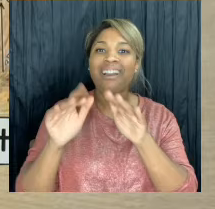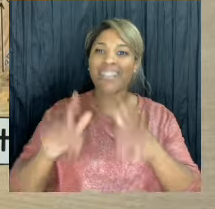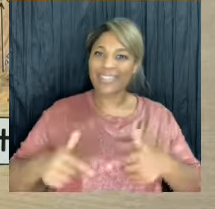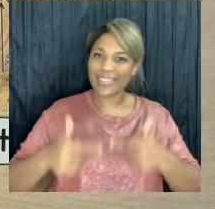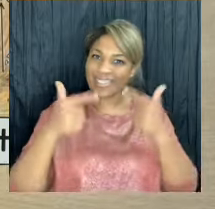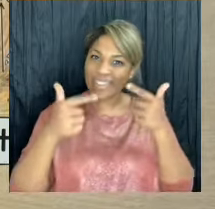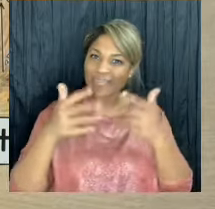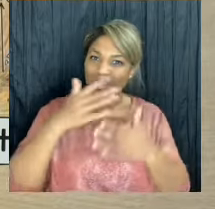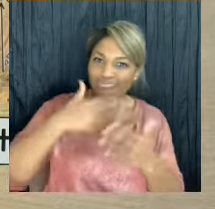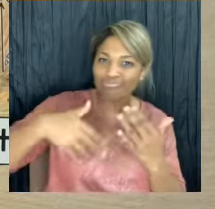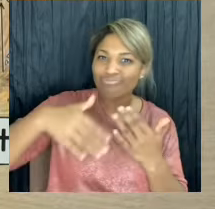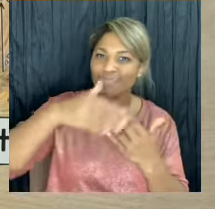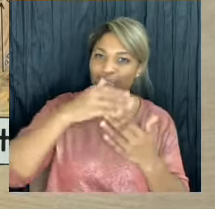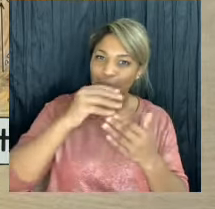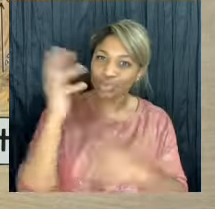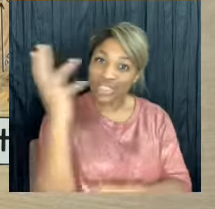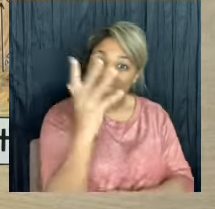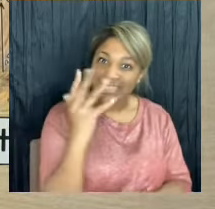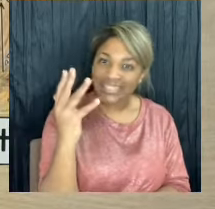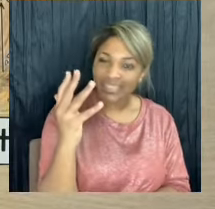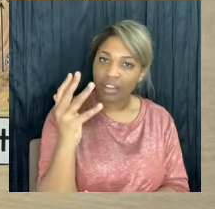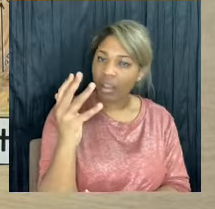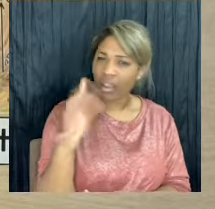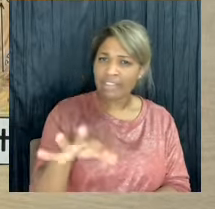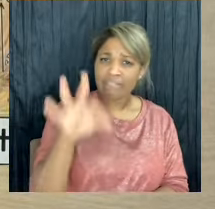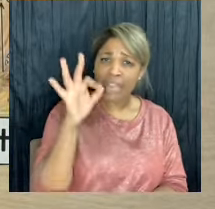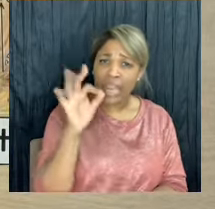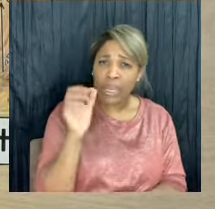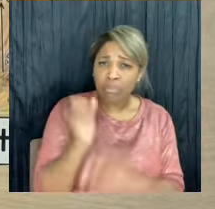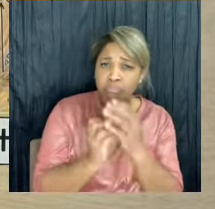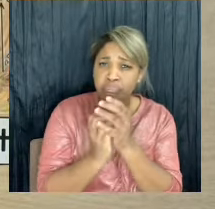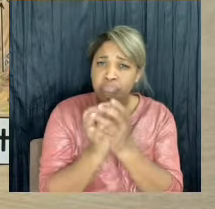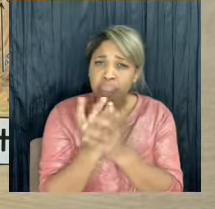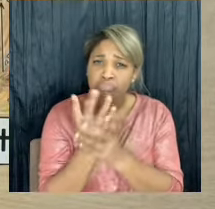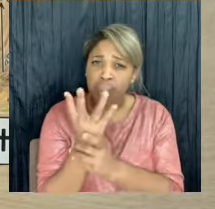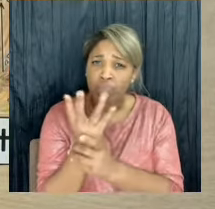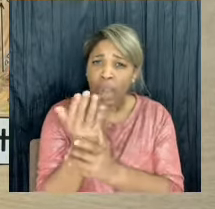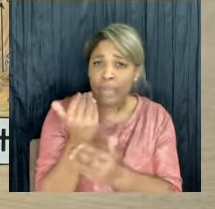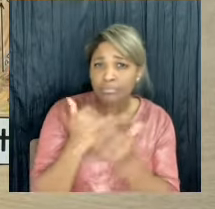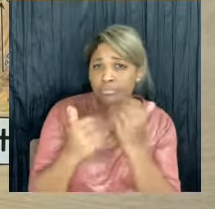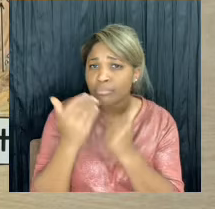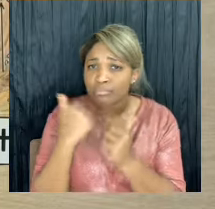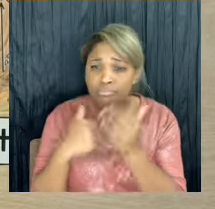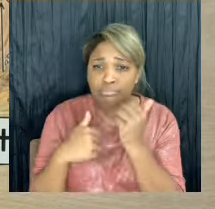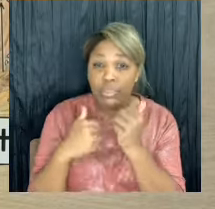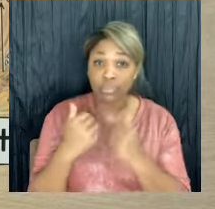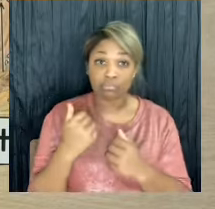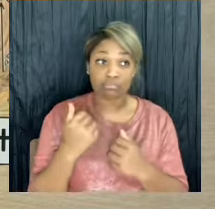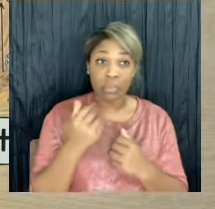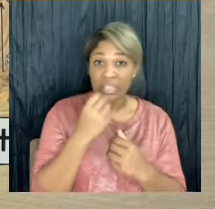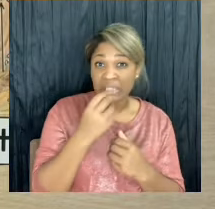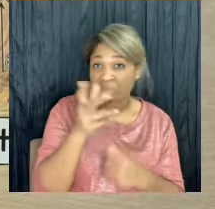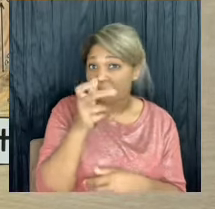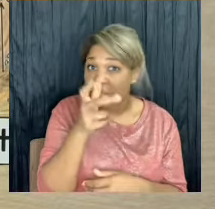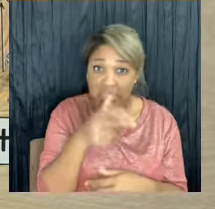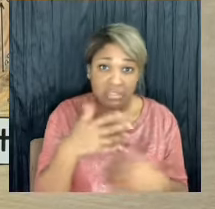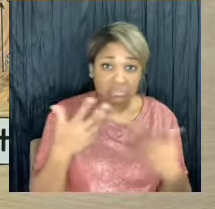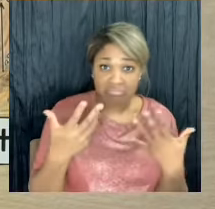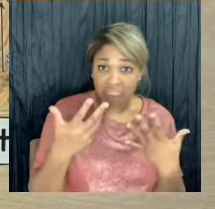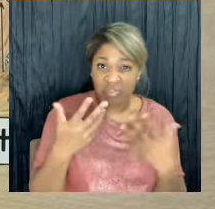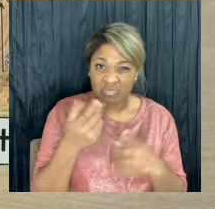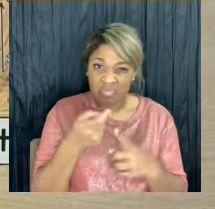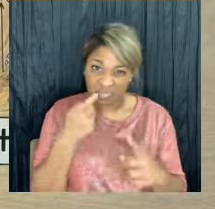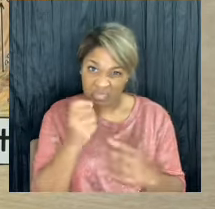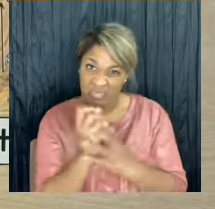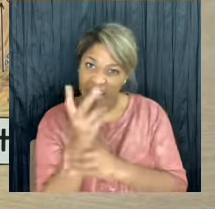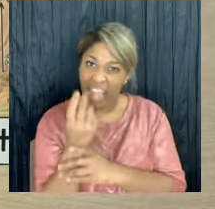the trees. They're finding little plants. Maybe they're eating plants. Maybe they're eating bugs off from the plants.